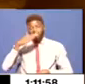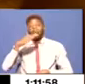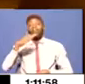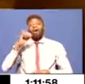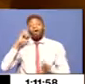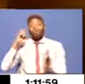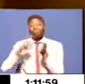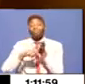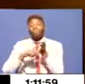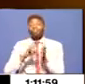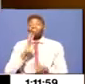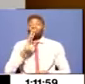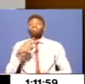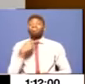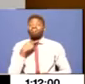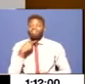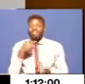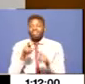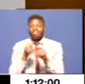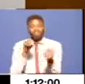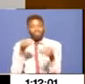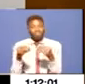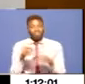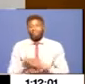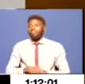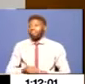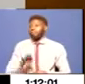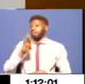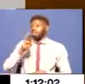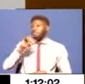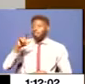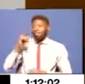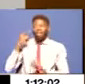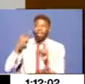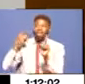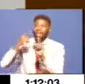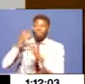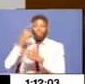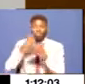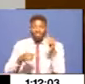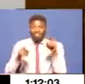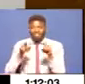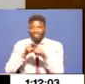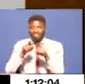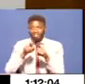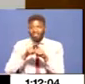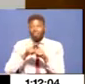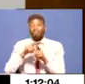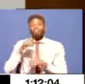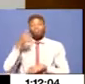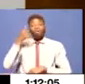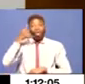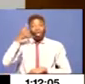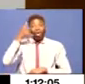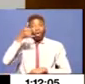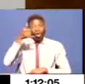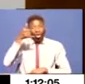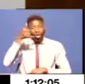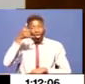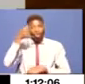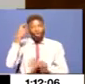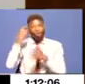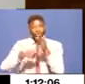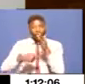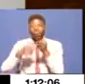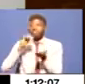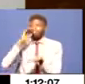The bill in its drafting stages also seeks to push for subsidizing of calling charges for stutters in the country, introduction